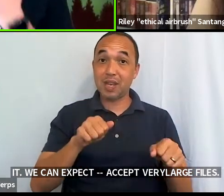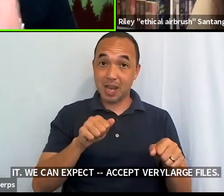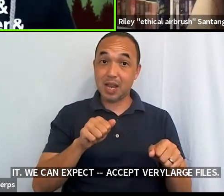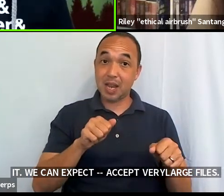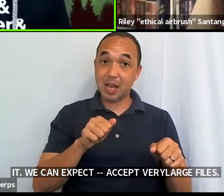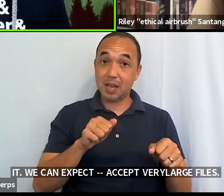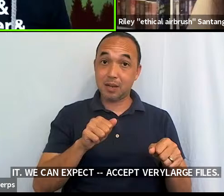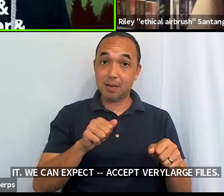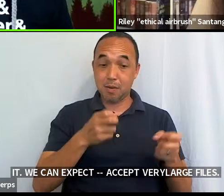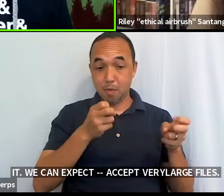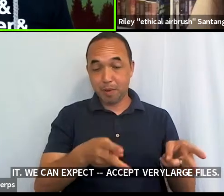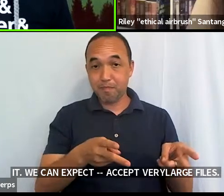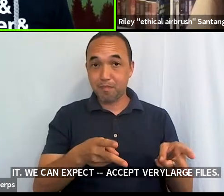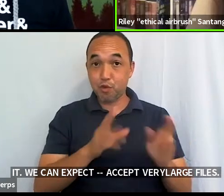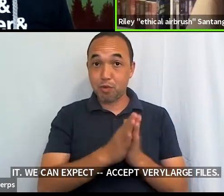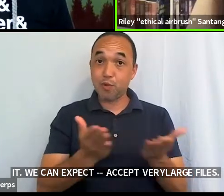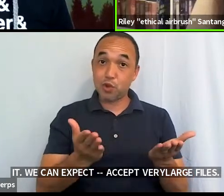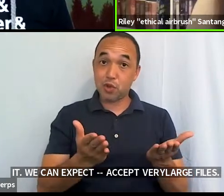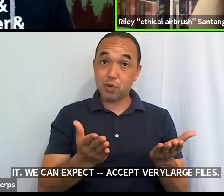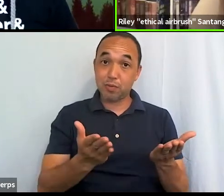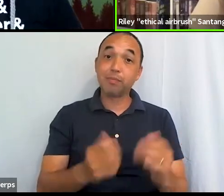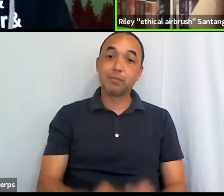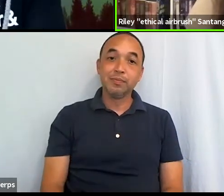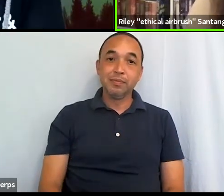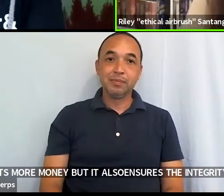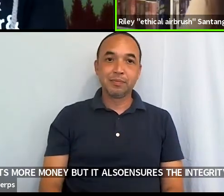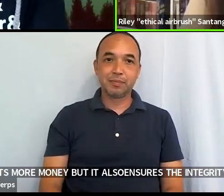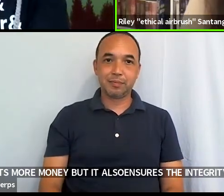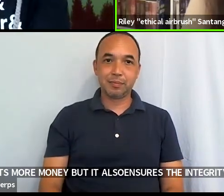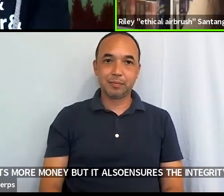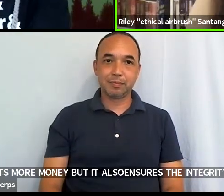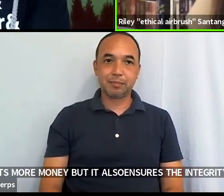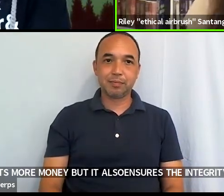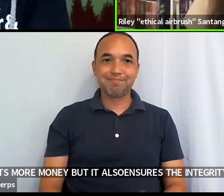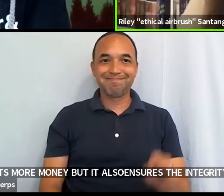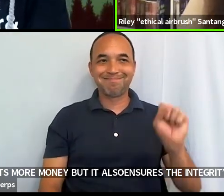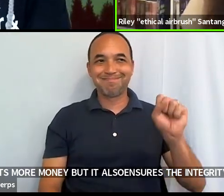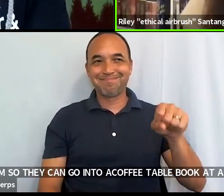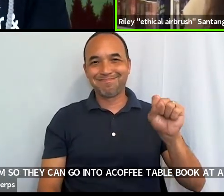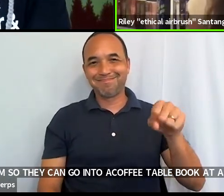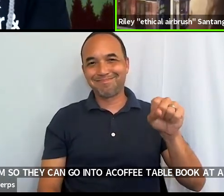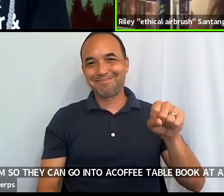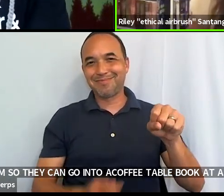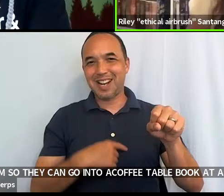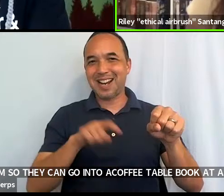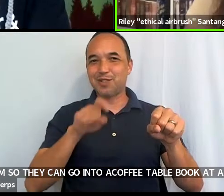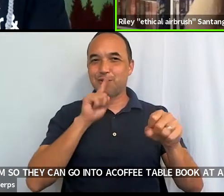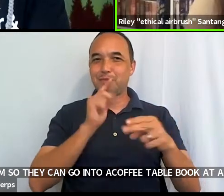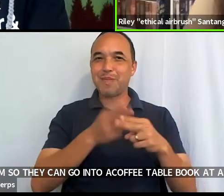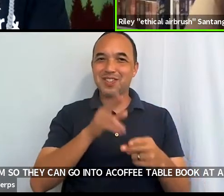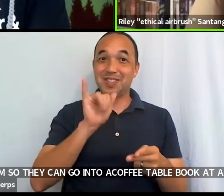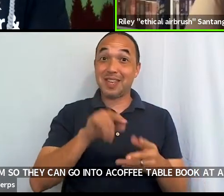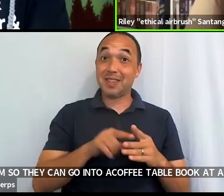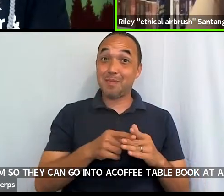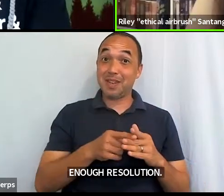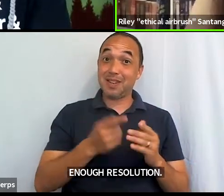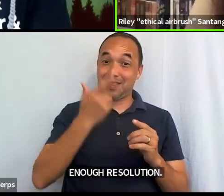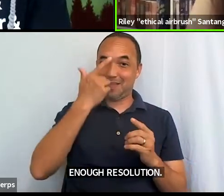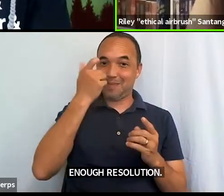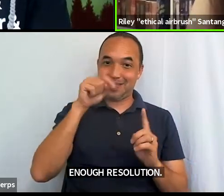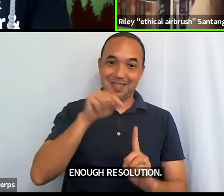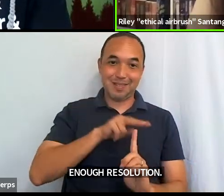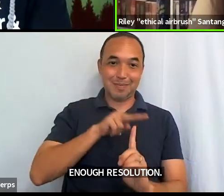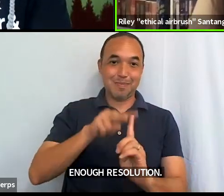at a high enough resolution. Yeah, that's probably something I should have mentioned to begin with, since this is applicable